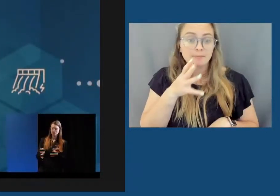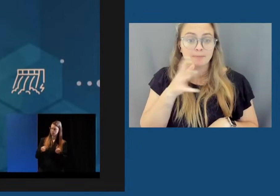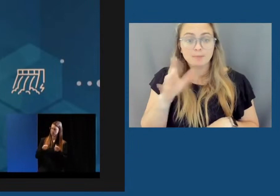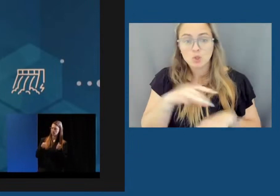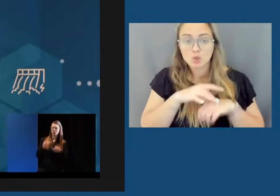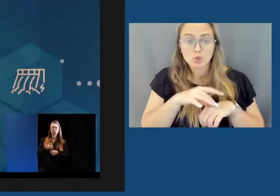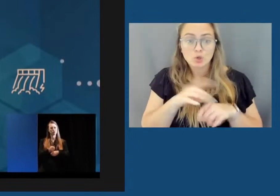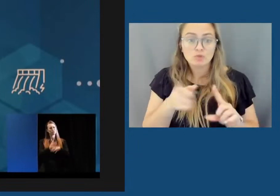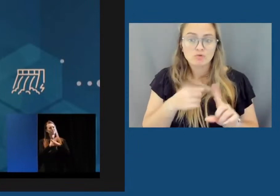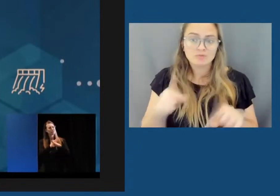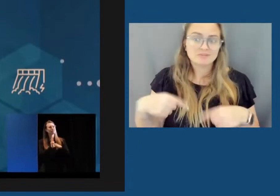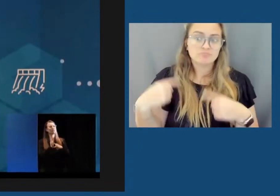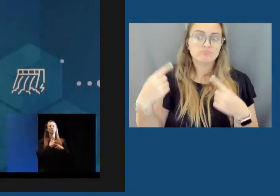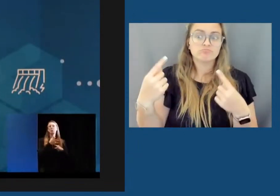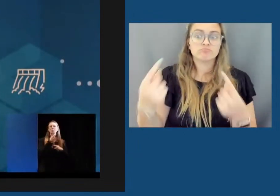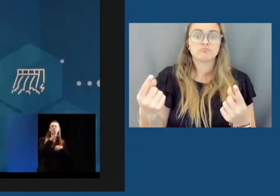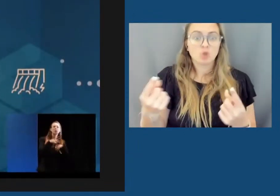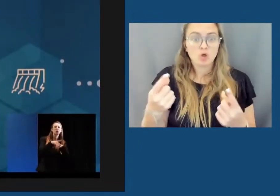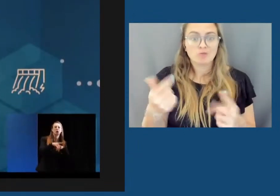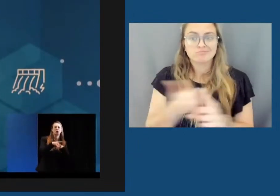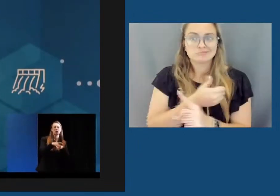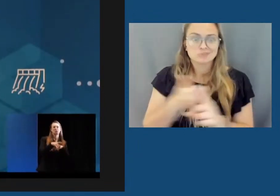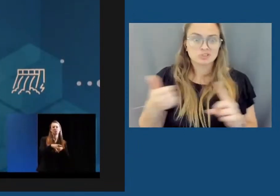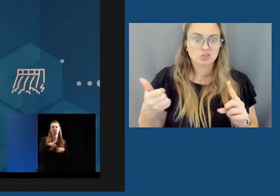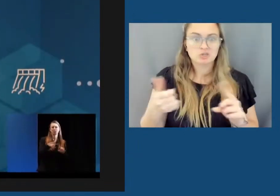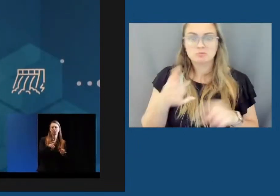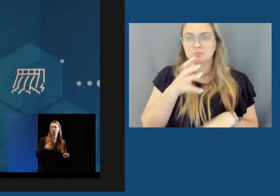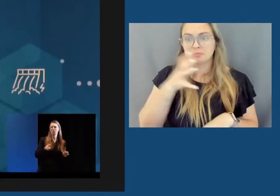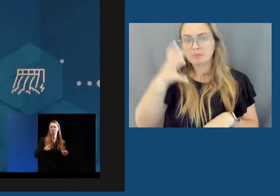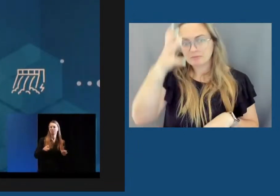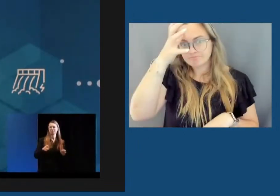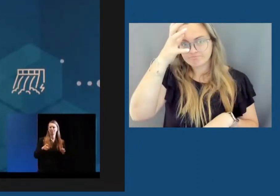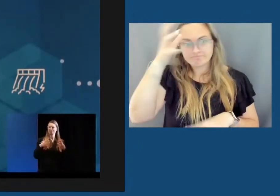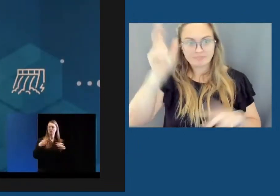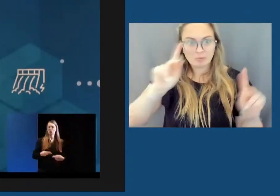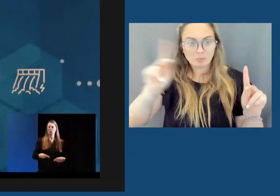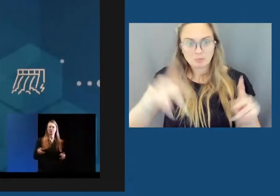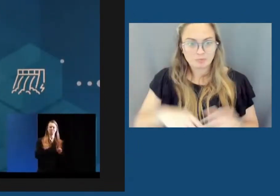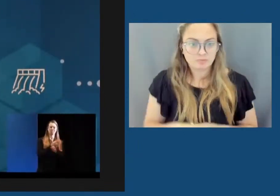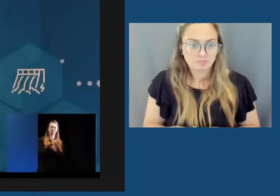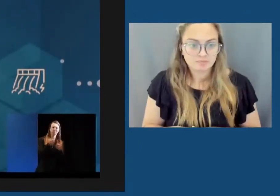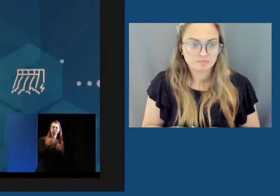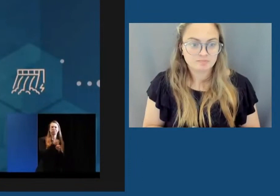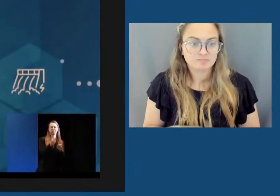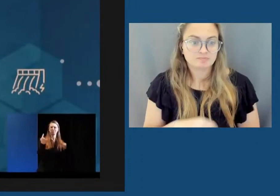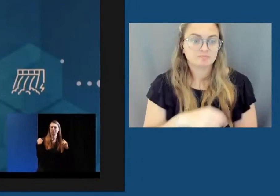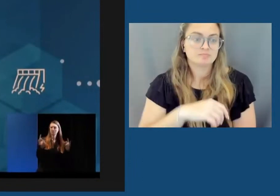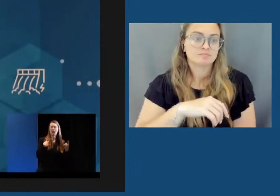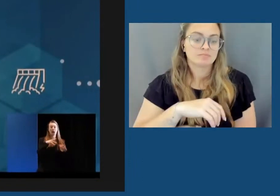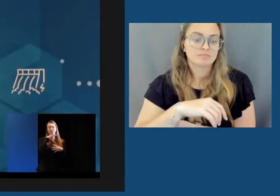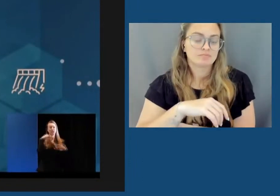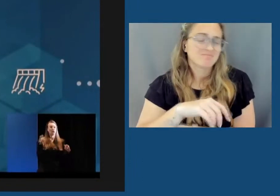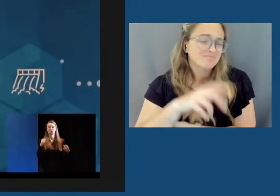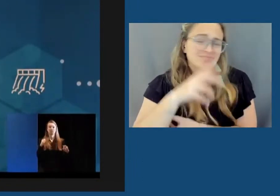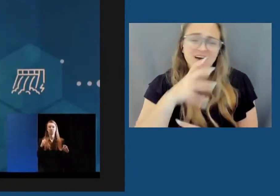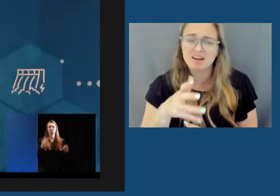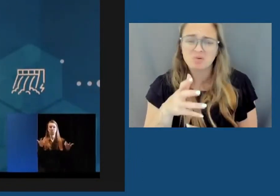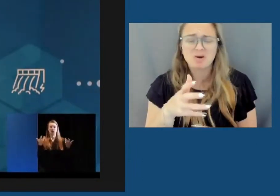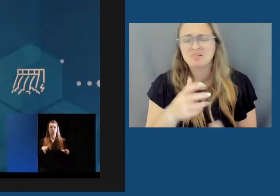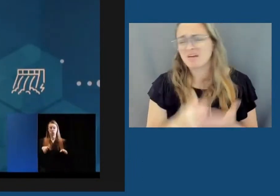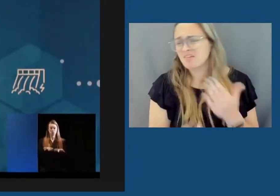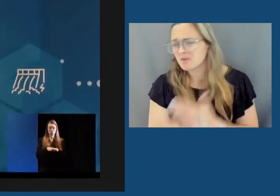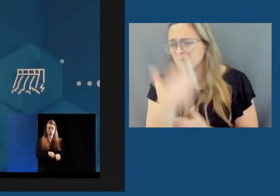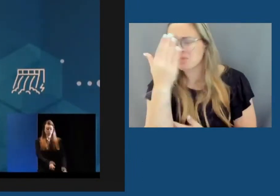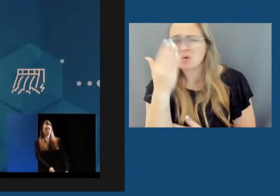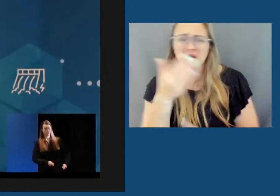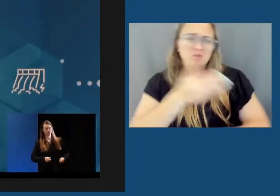this long, long assault by mankind on Mother Earth. I'm tired of it. I don't want to be putting on my boots every morning when I wake up to go to